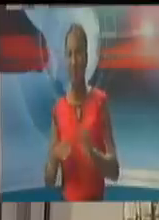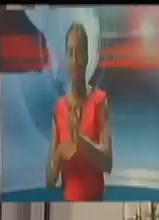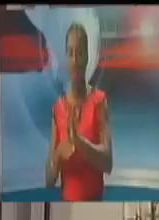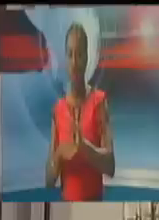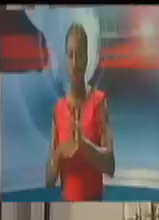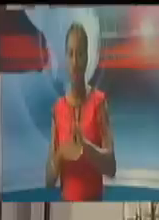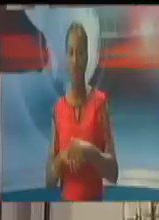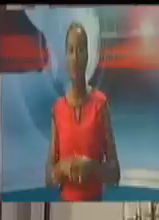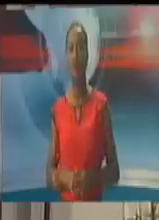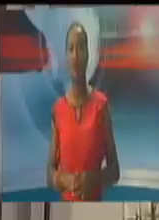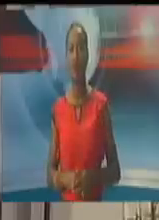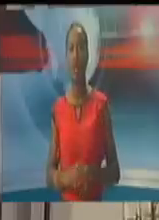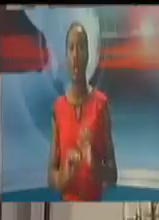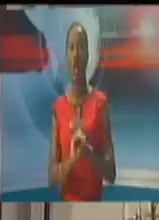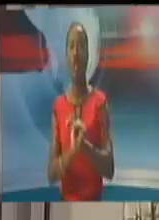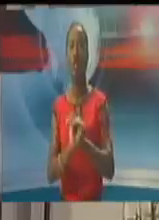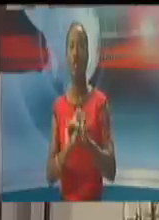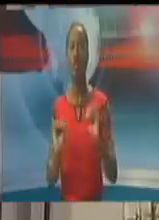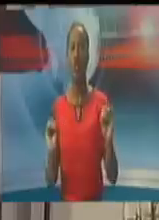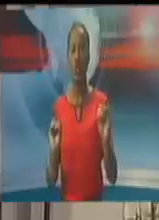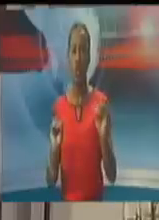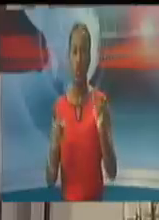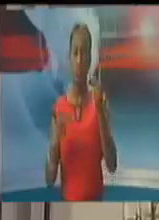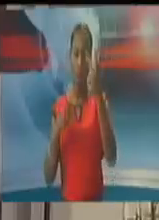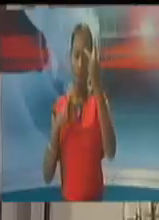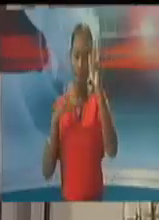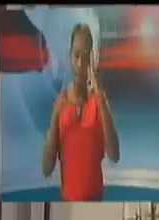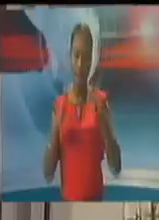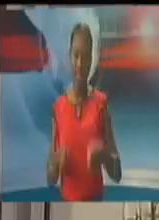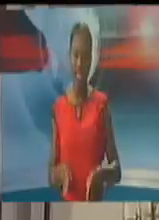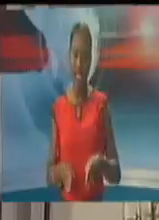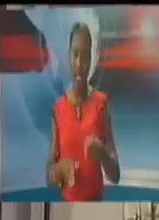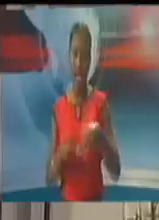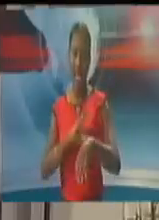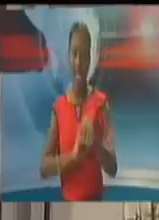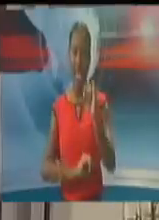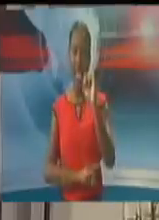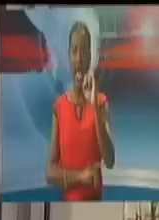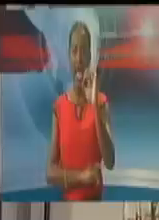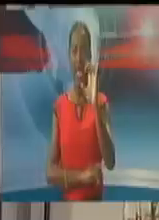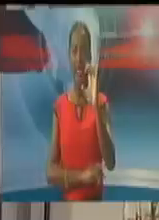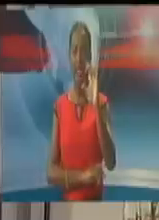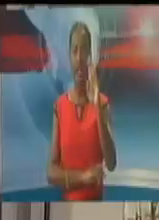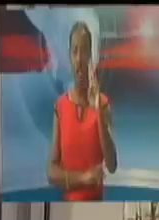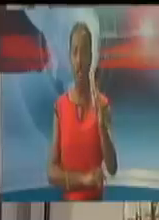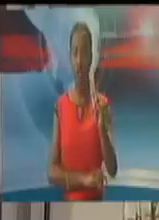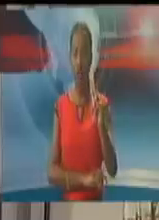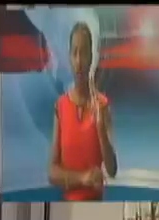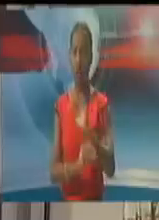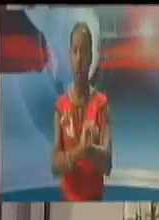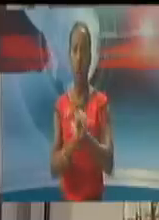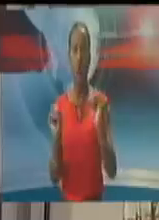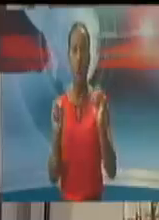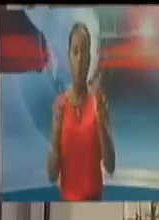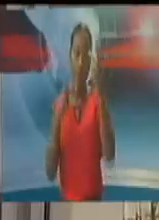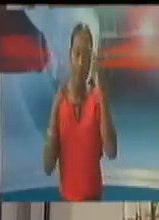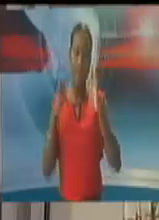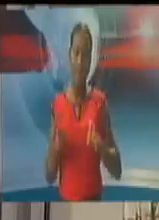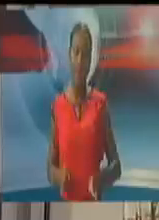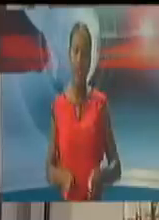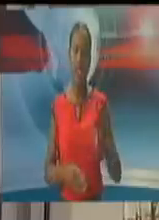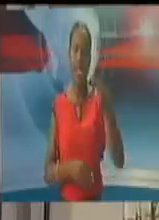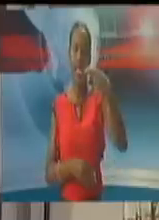currently no patients in the ICU, no patients in HDU, no patients vented.